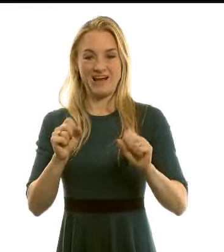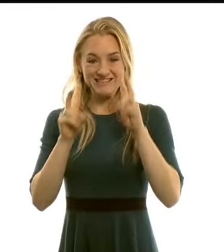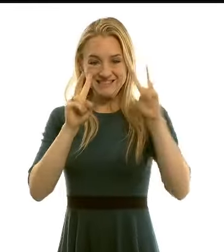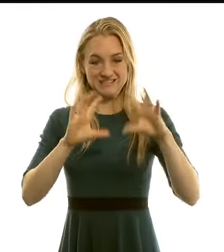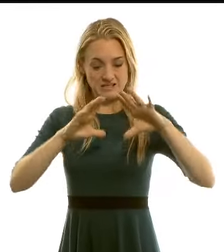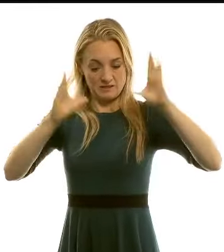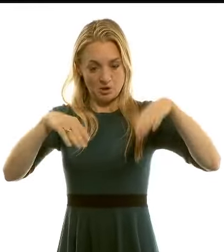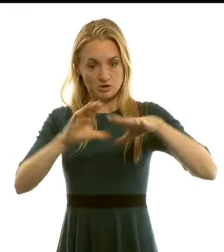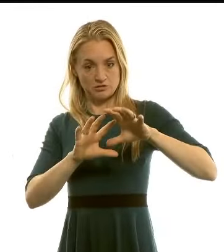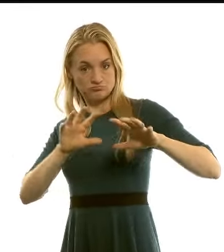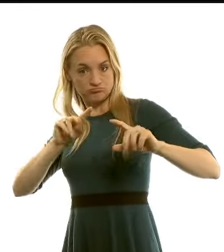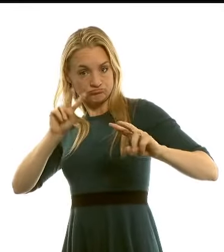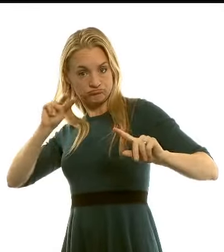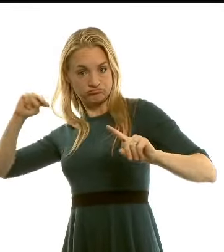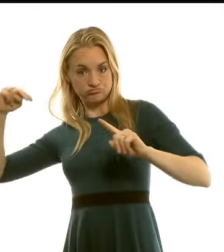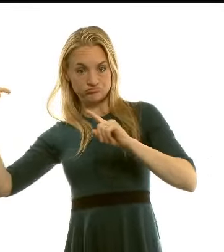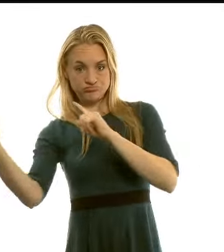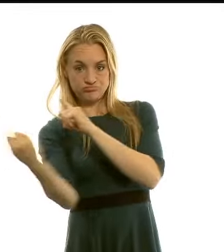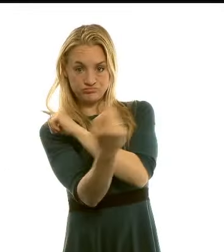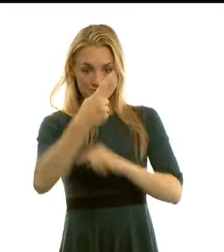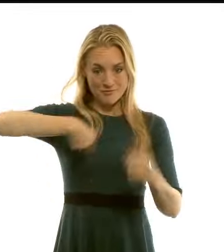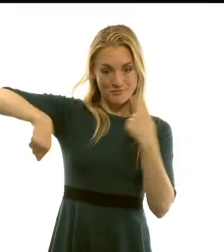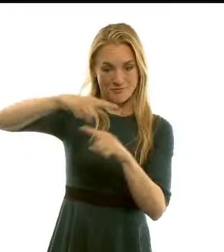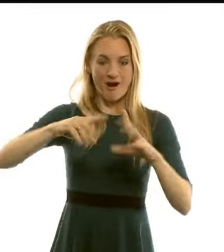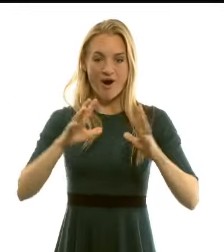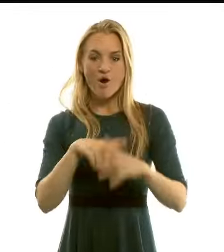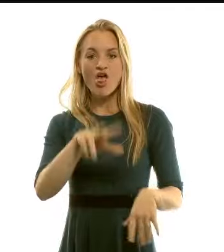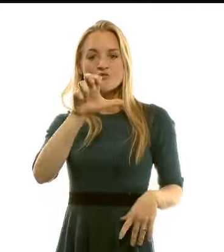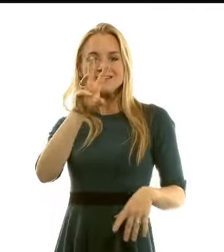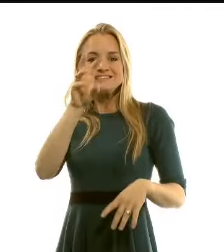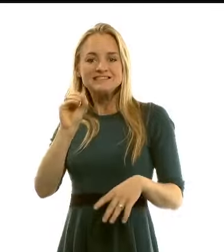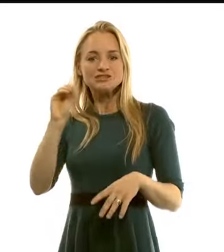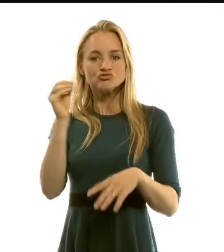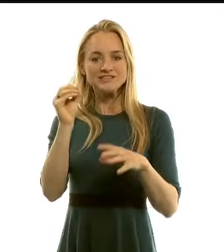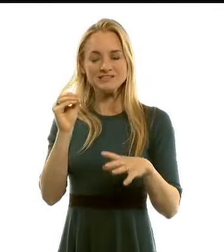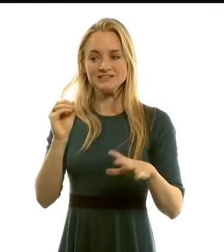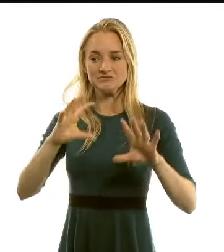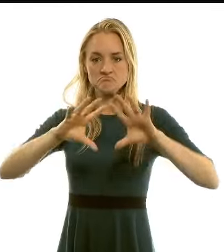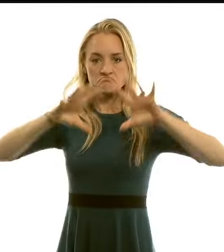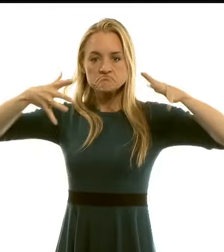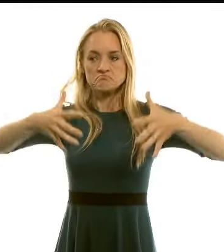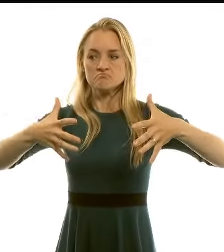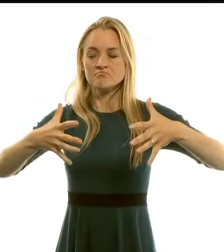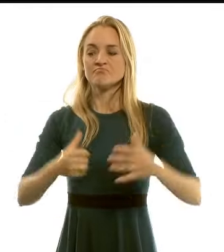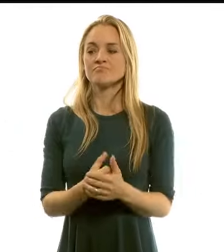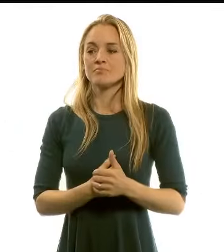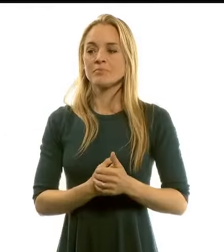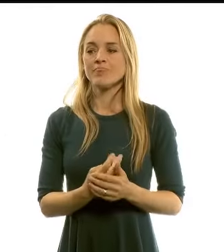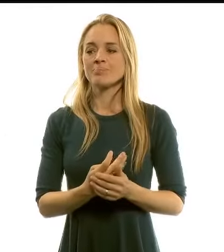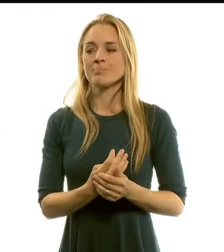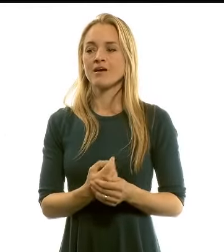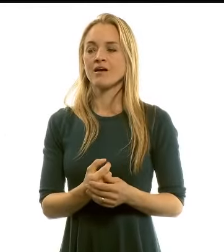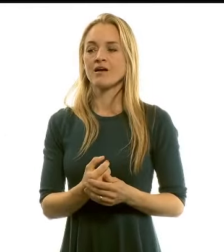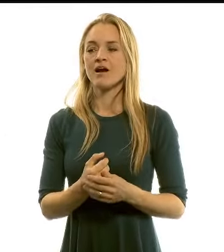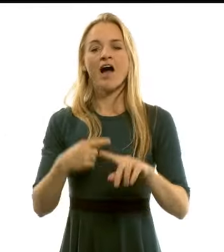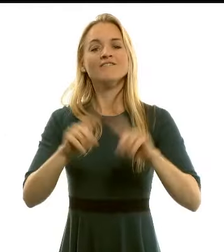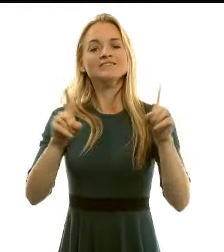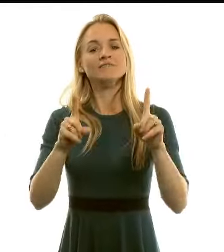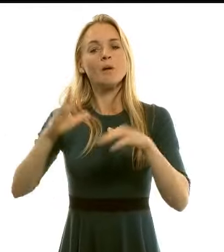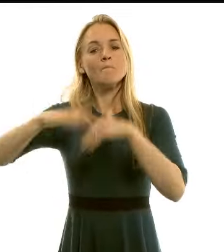building. Thank Comes you for with, spinning Yeah, it. exactly. Yeah, I've had practice, right? Comes with modular holes if you have any of the buildings. It connects up to